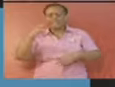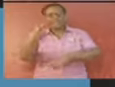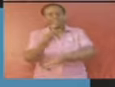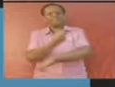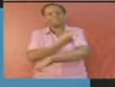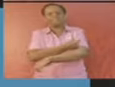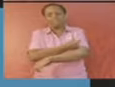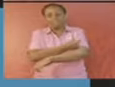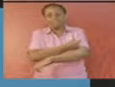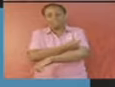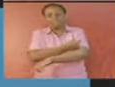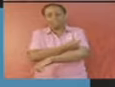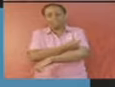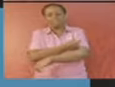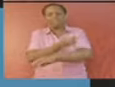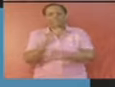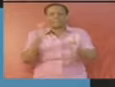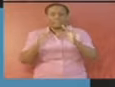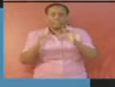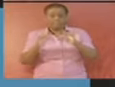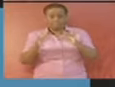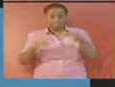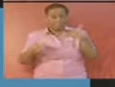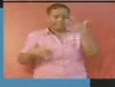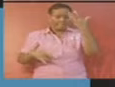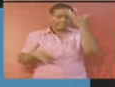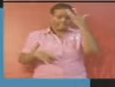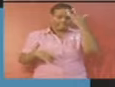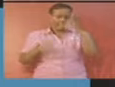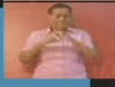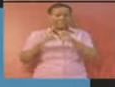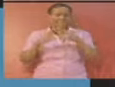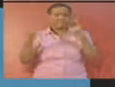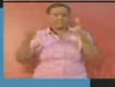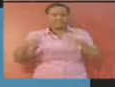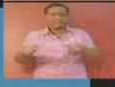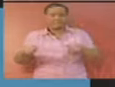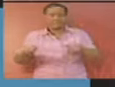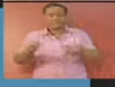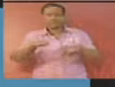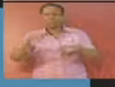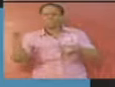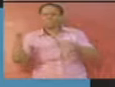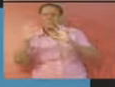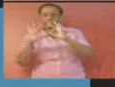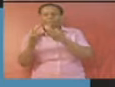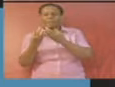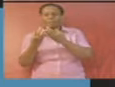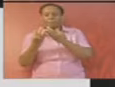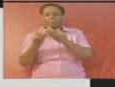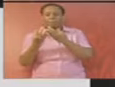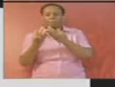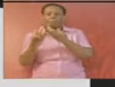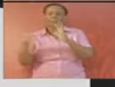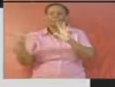grandparents can get ill as well. Your family and co-workers need you and need your support going forward. Next